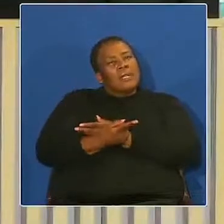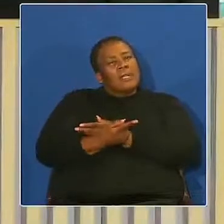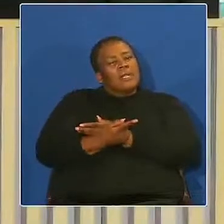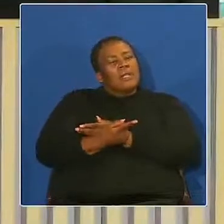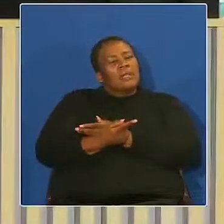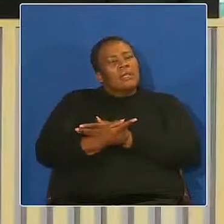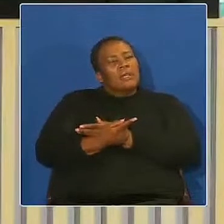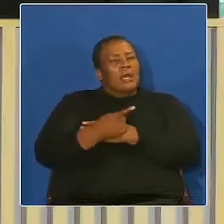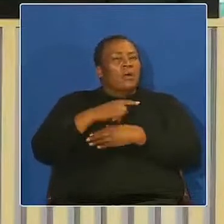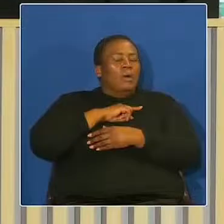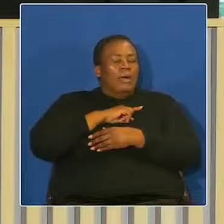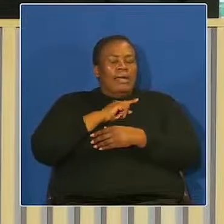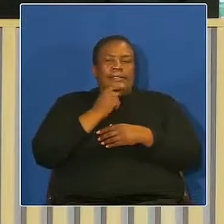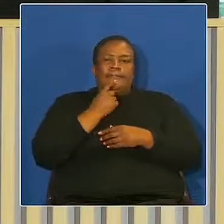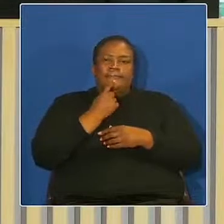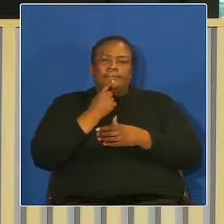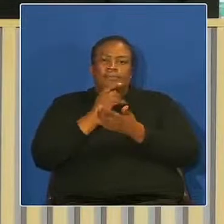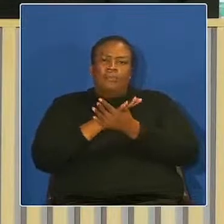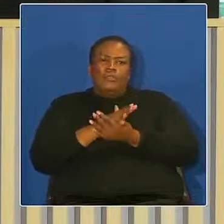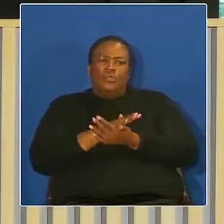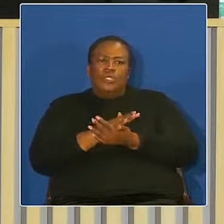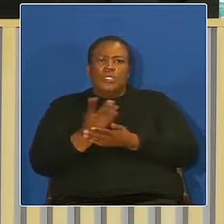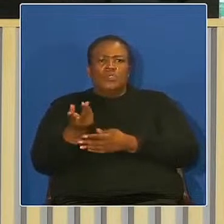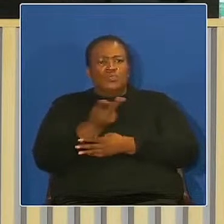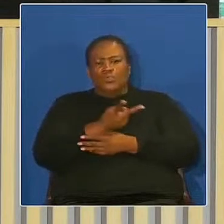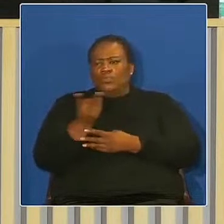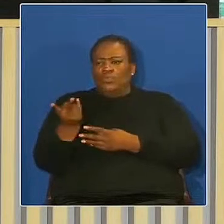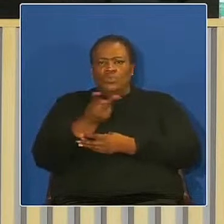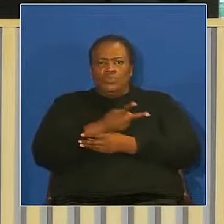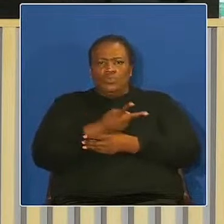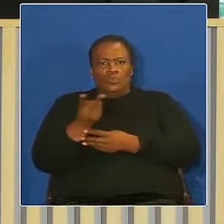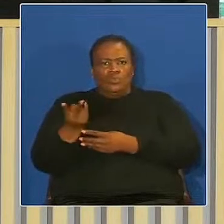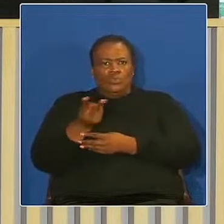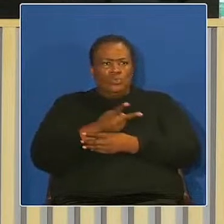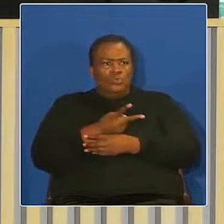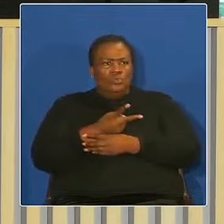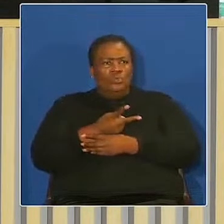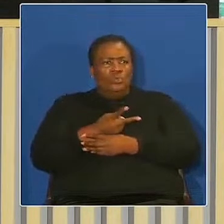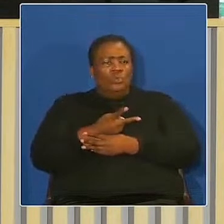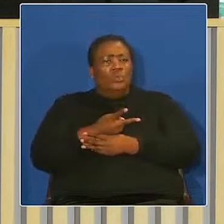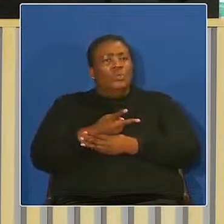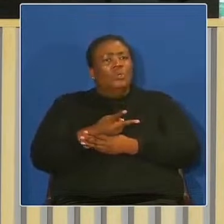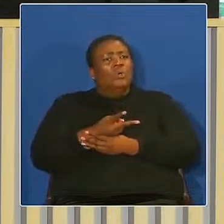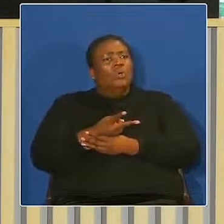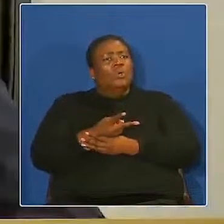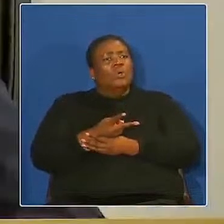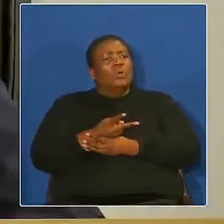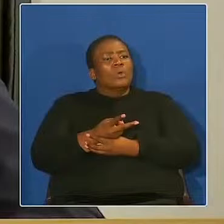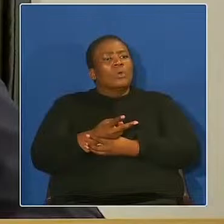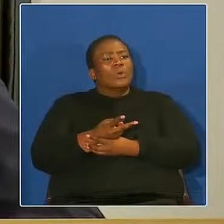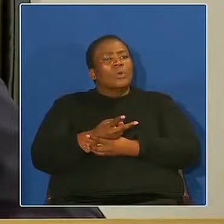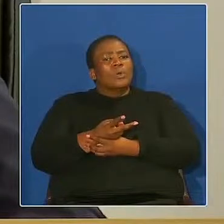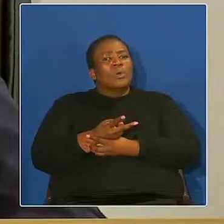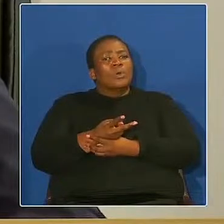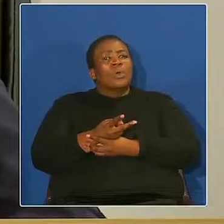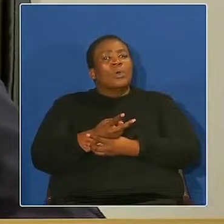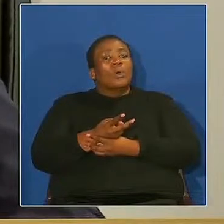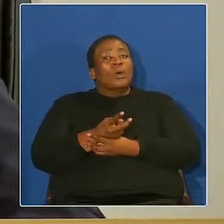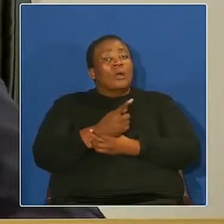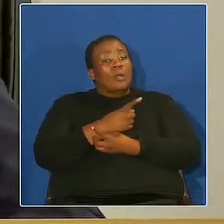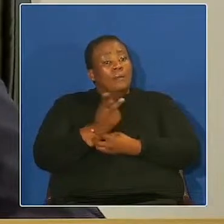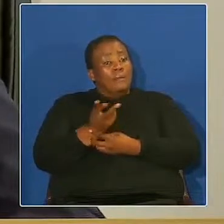especially between the two gentlemen that were also very